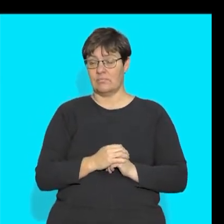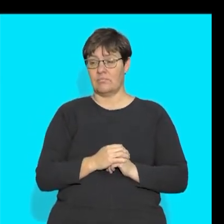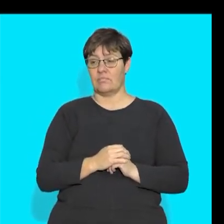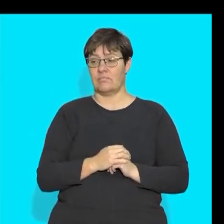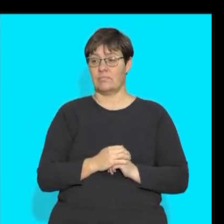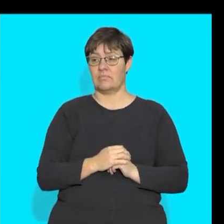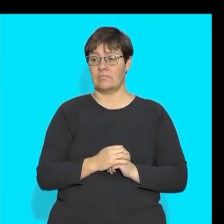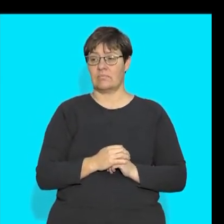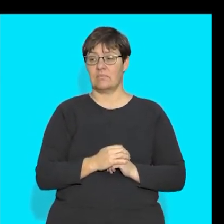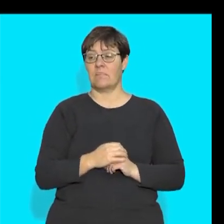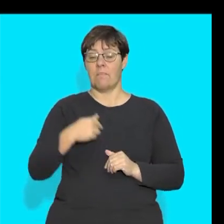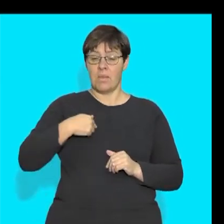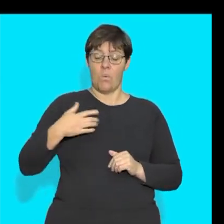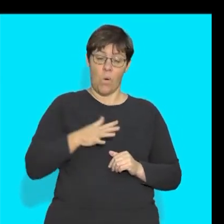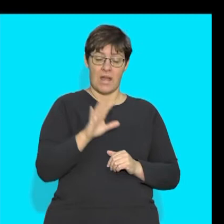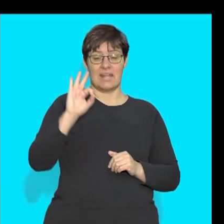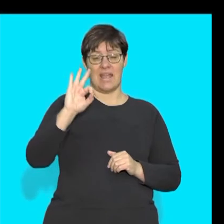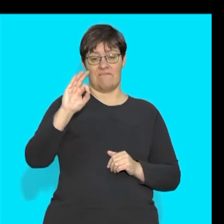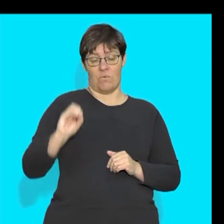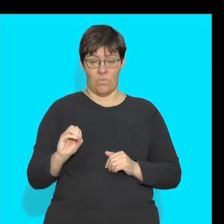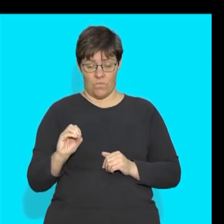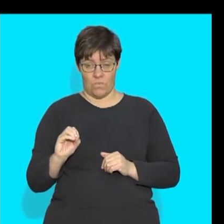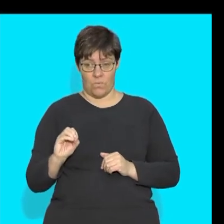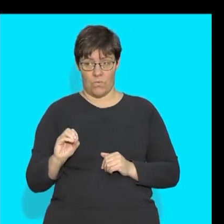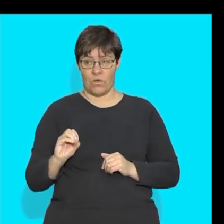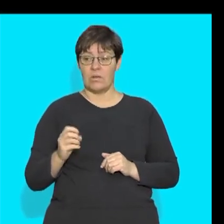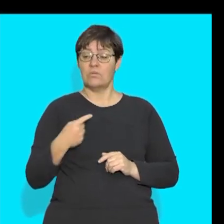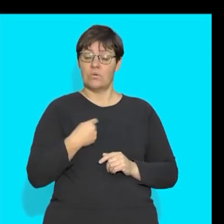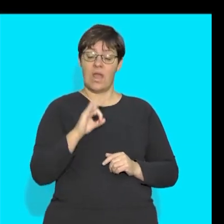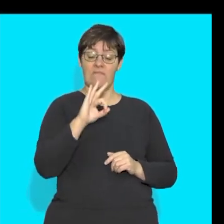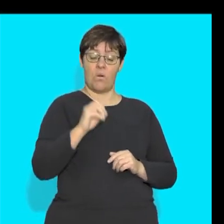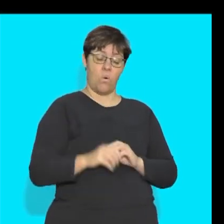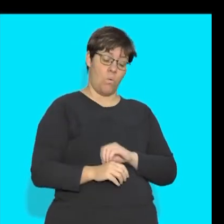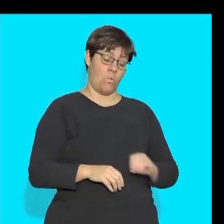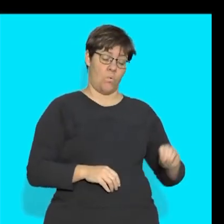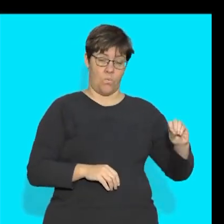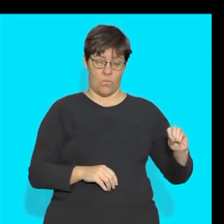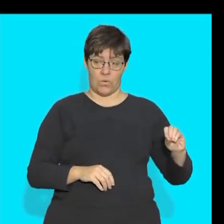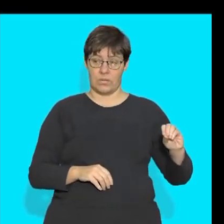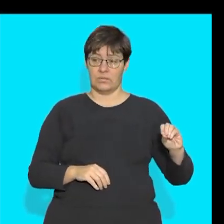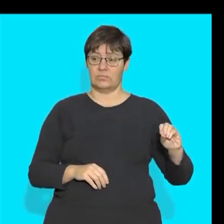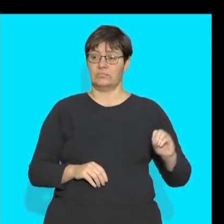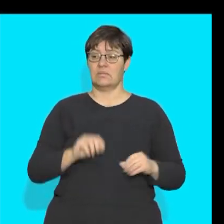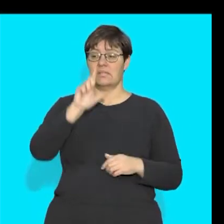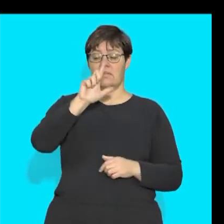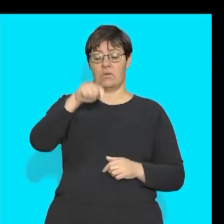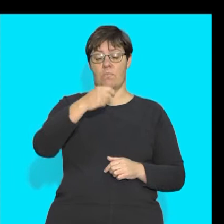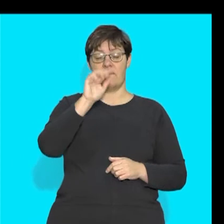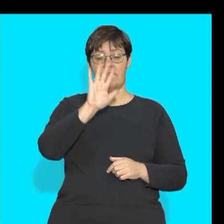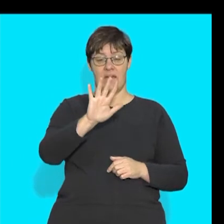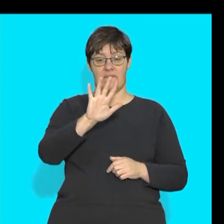want FO. So to get frequency on its own, I'm going to be going